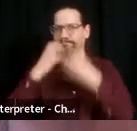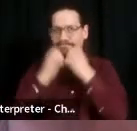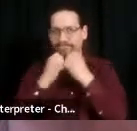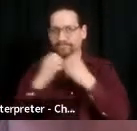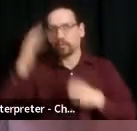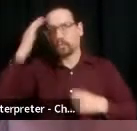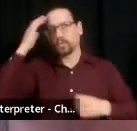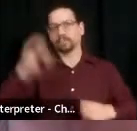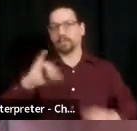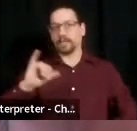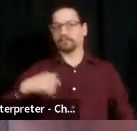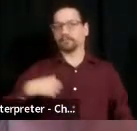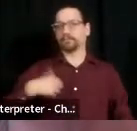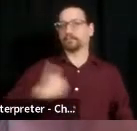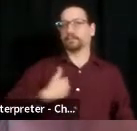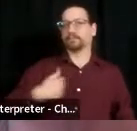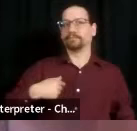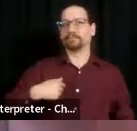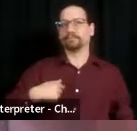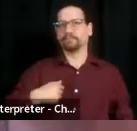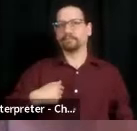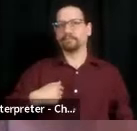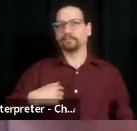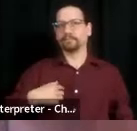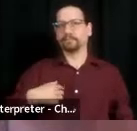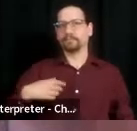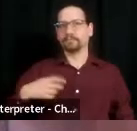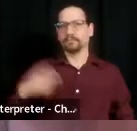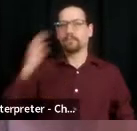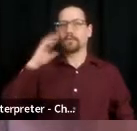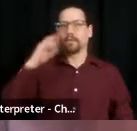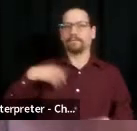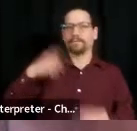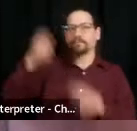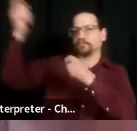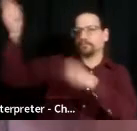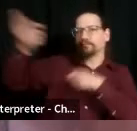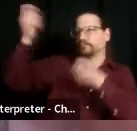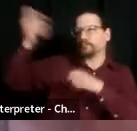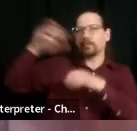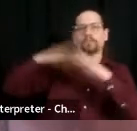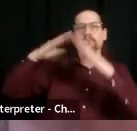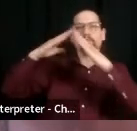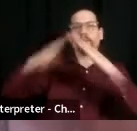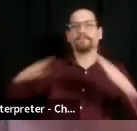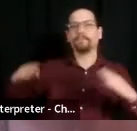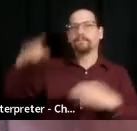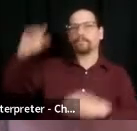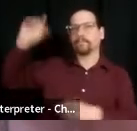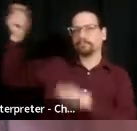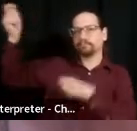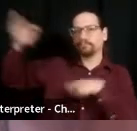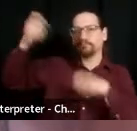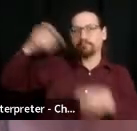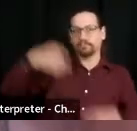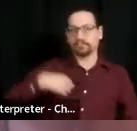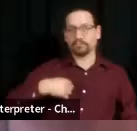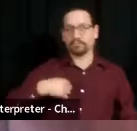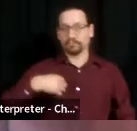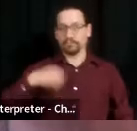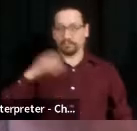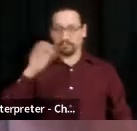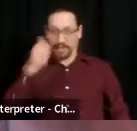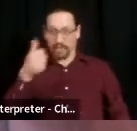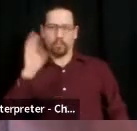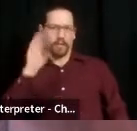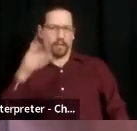off my roof where I need to. So I'm going to wait till tomorrow. It's going to be cold tonight. Stay inside. Stay warm. It's a bit early, I understand,